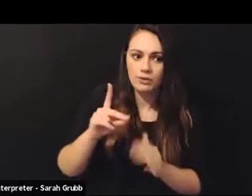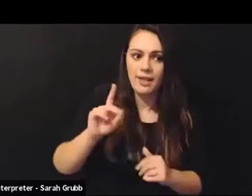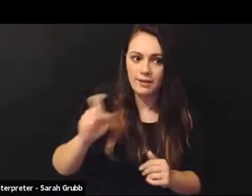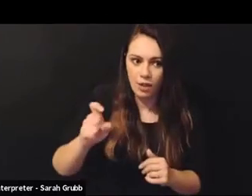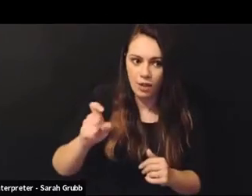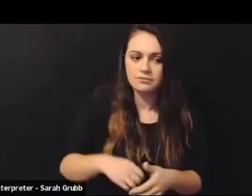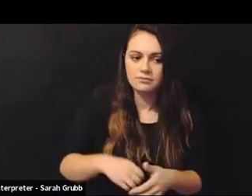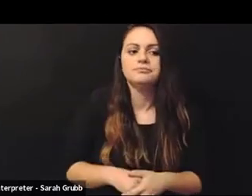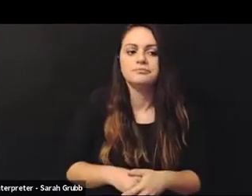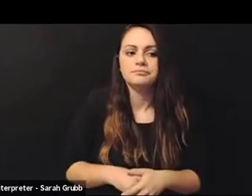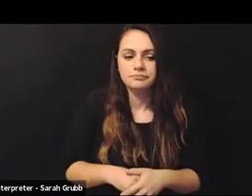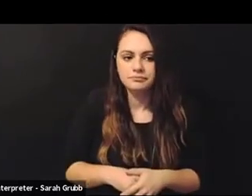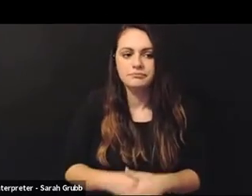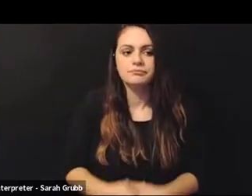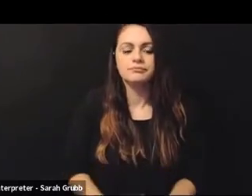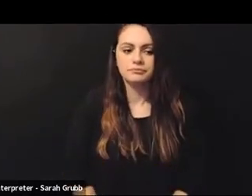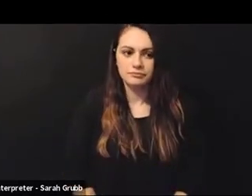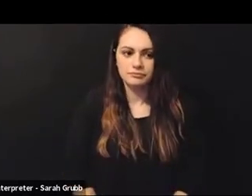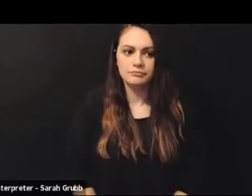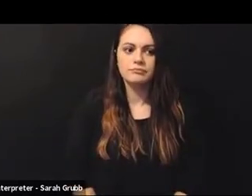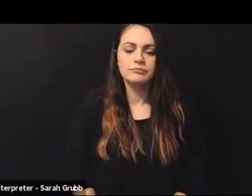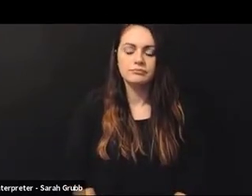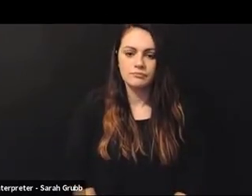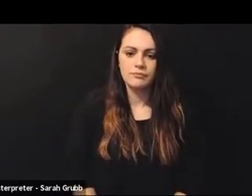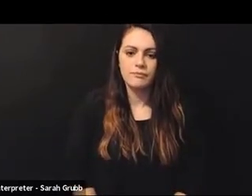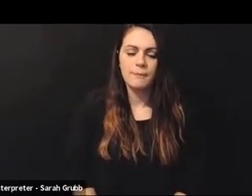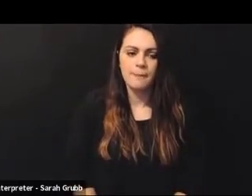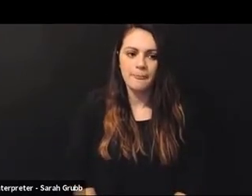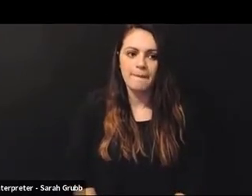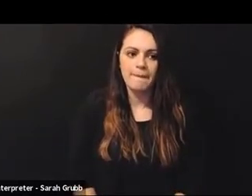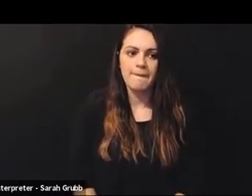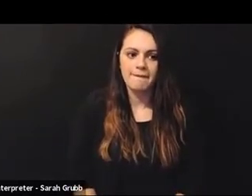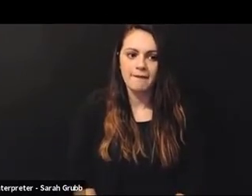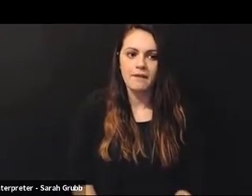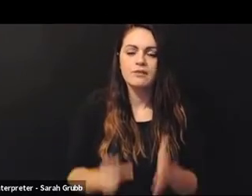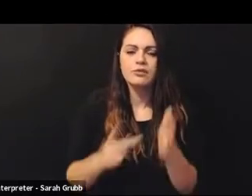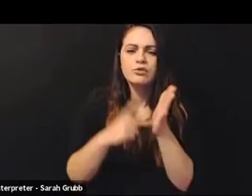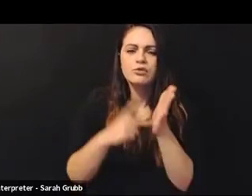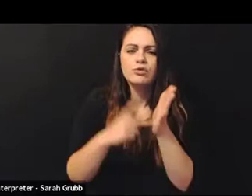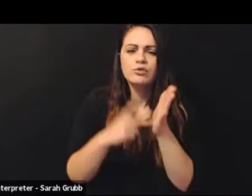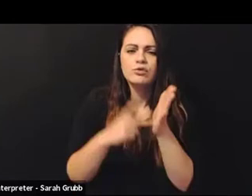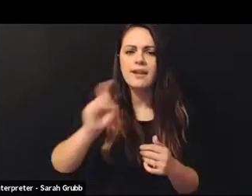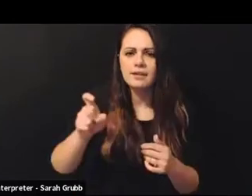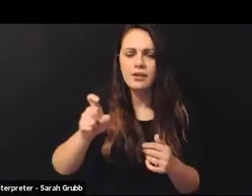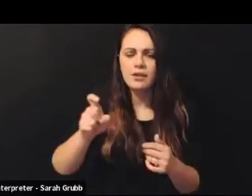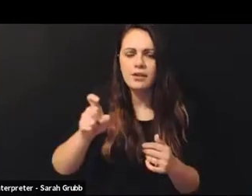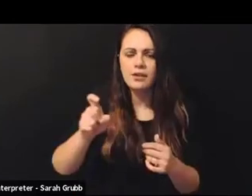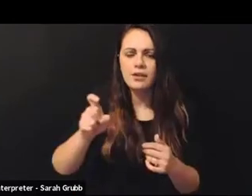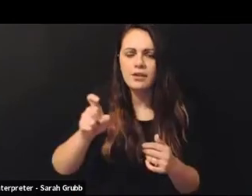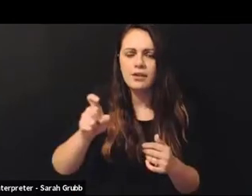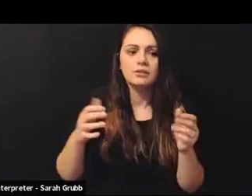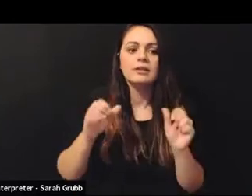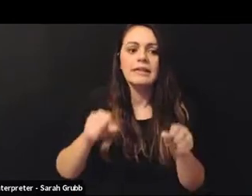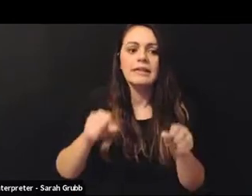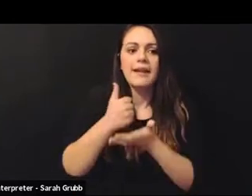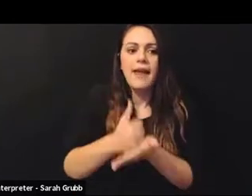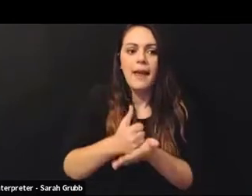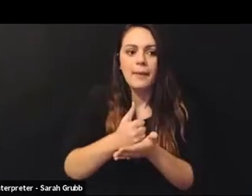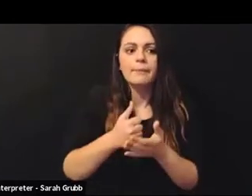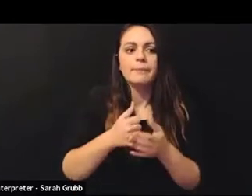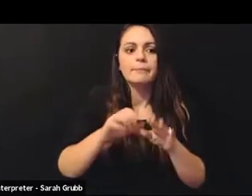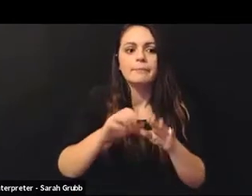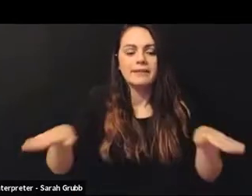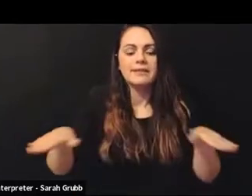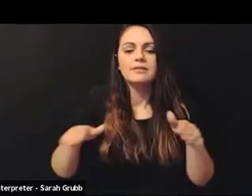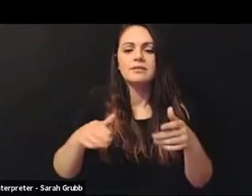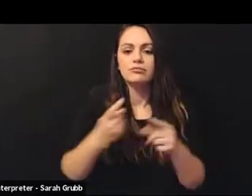Oftentimes, it helps make sure that kids are placed or served's a better word, in